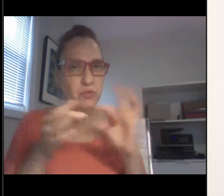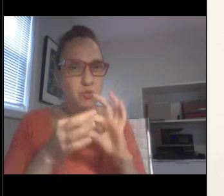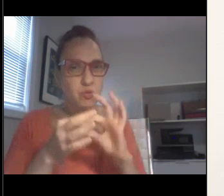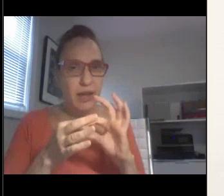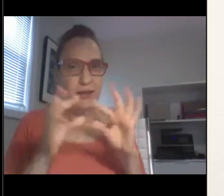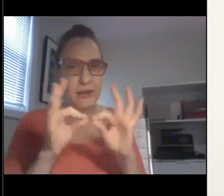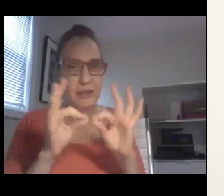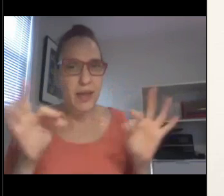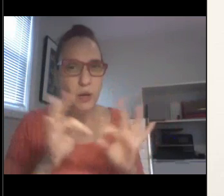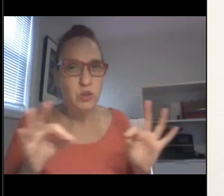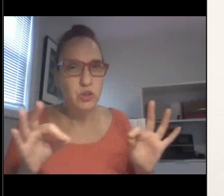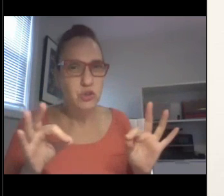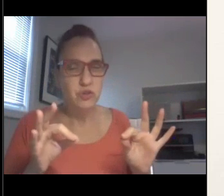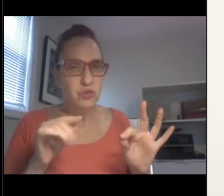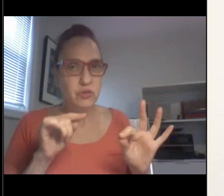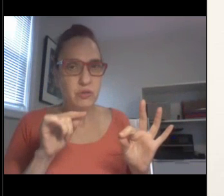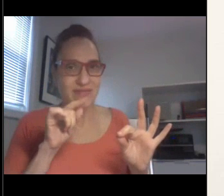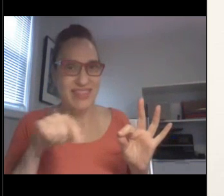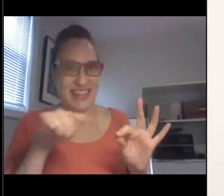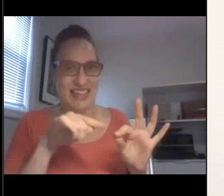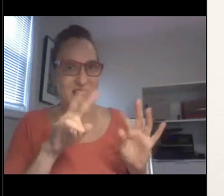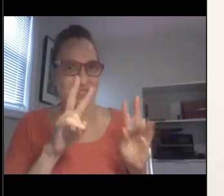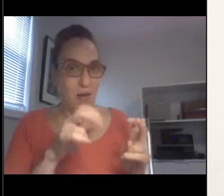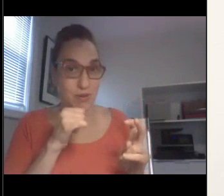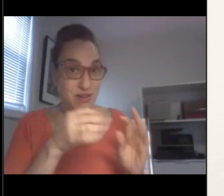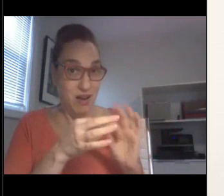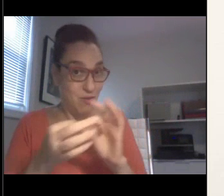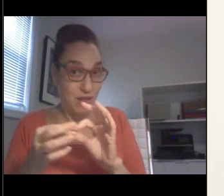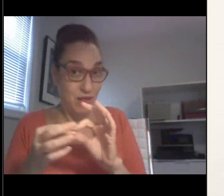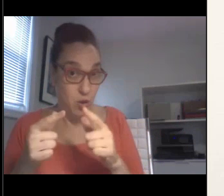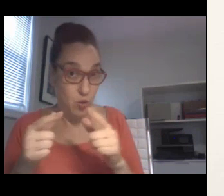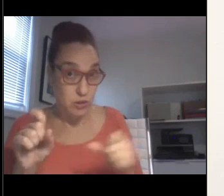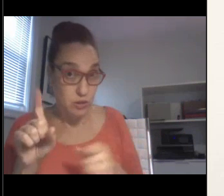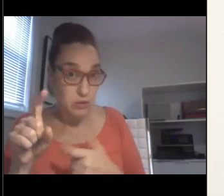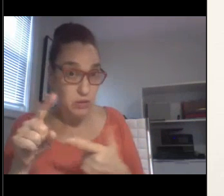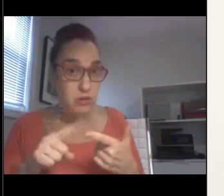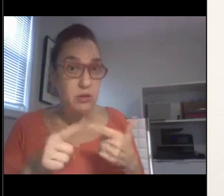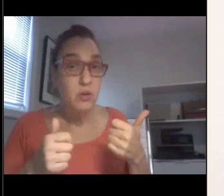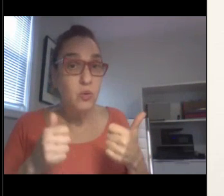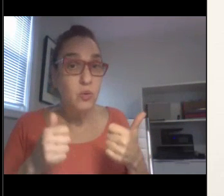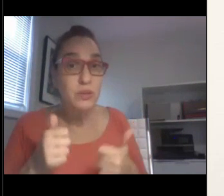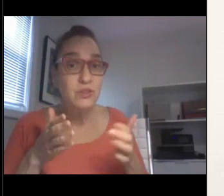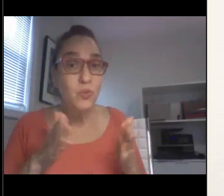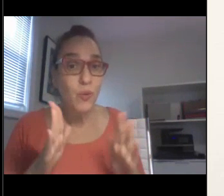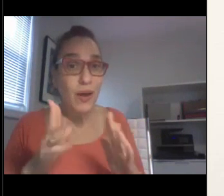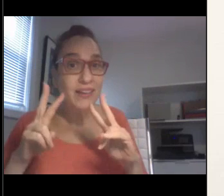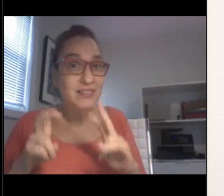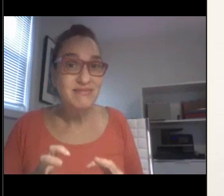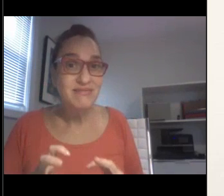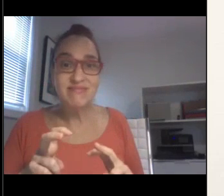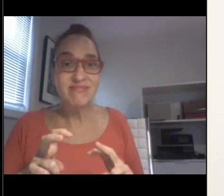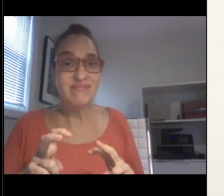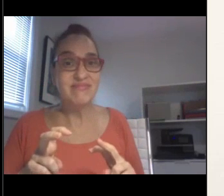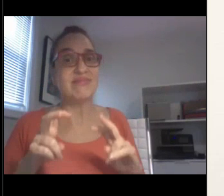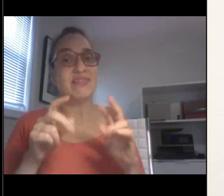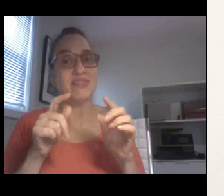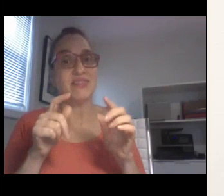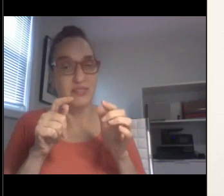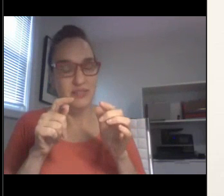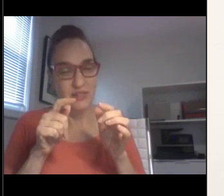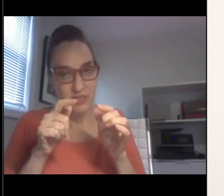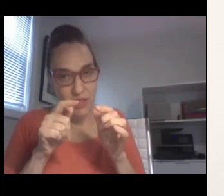linguistics? Which methods of analysis of language are not linguistics?